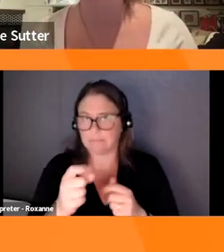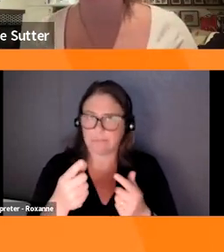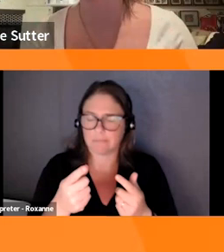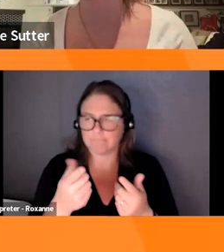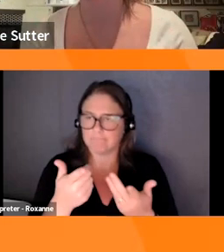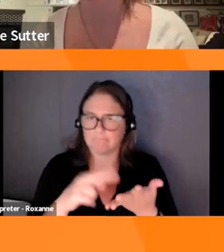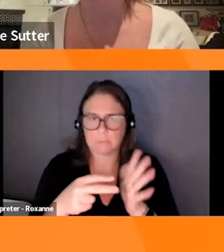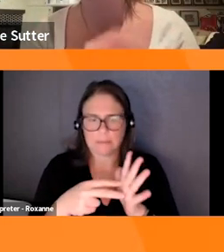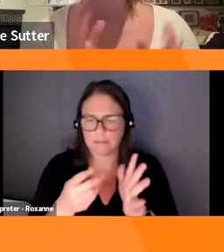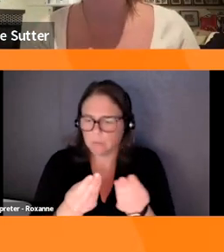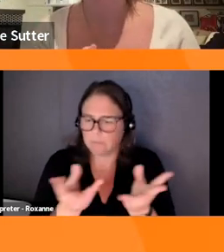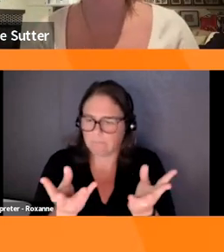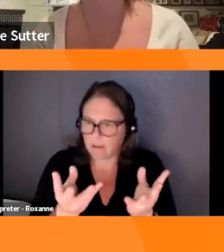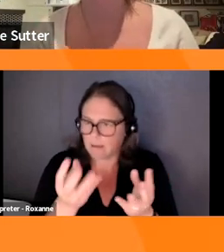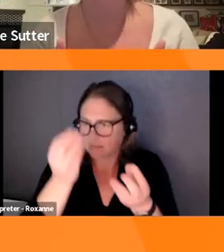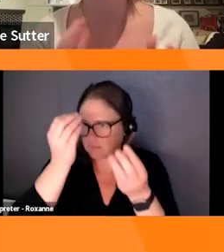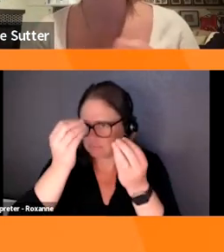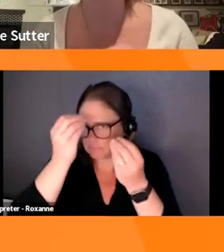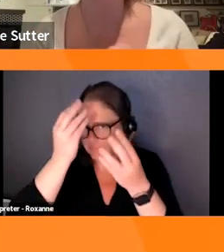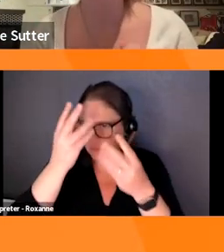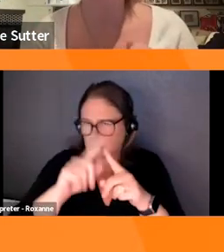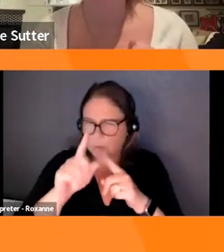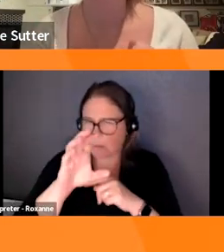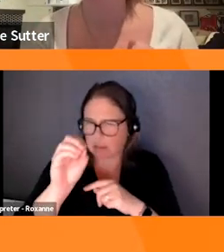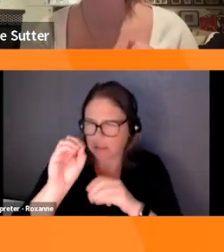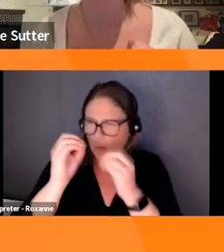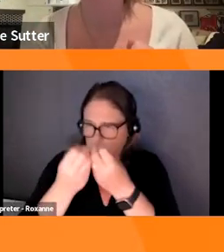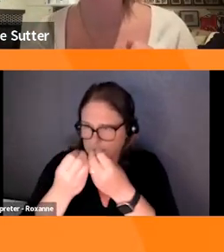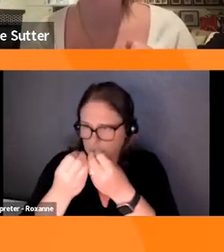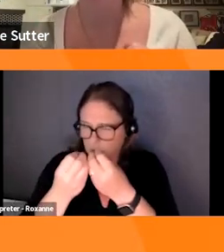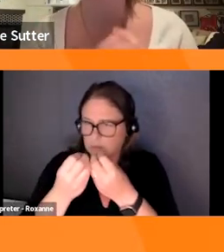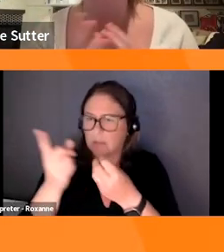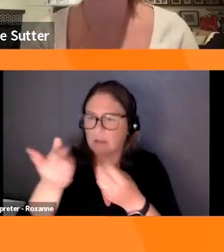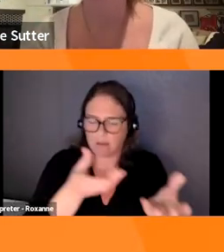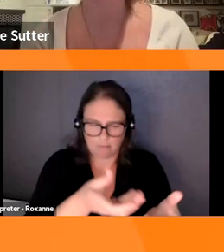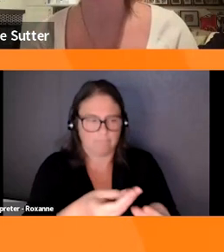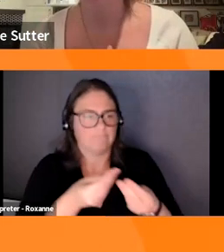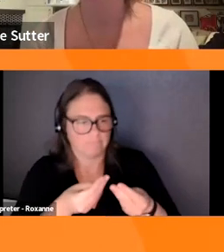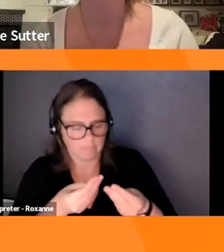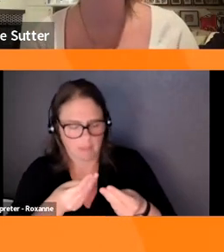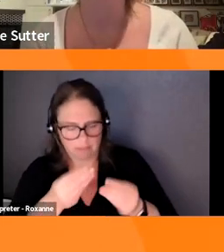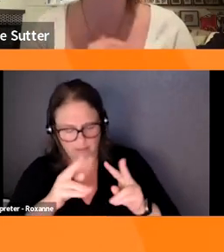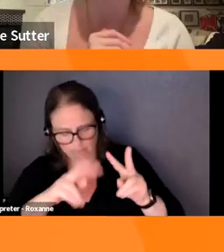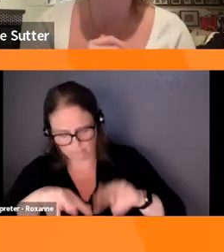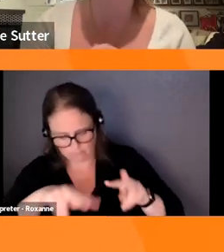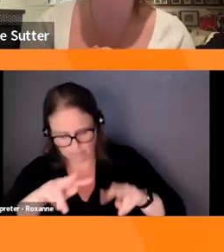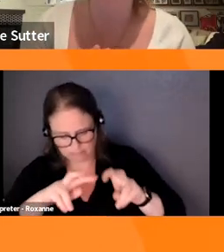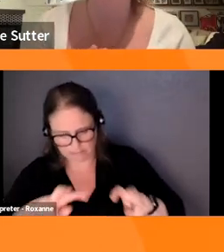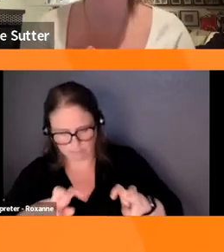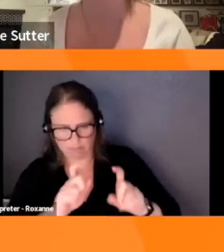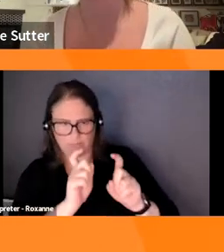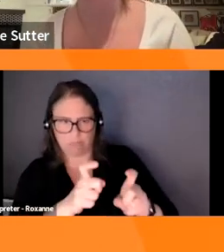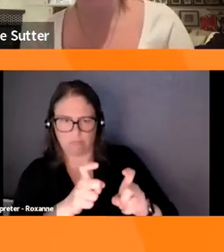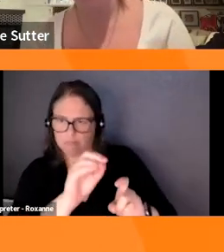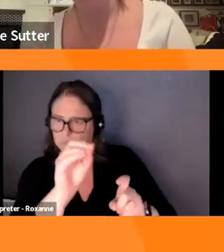that you provide information to, and then they score you based on that information in an assessment. So an example of this would